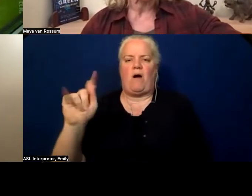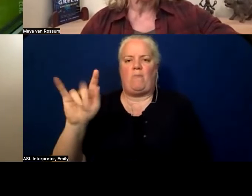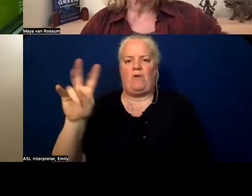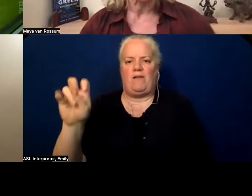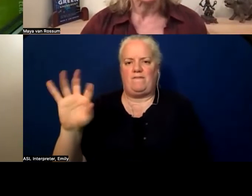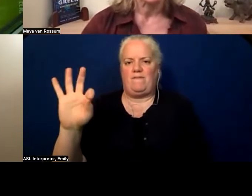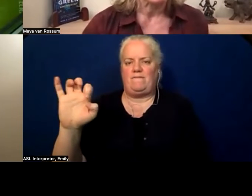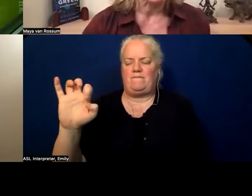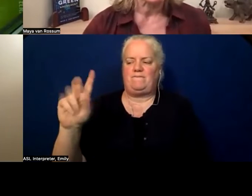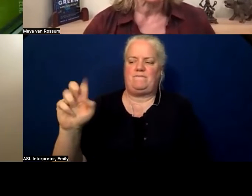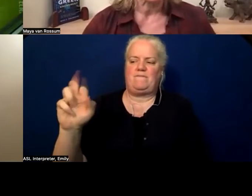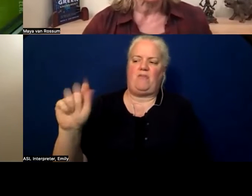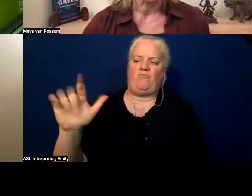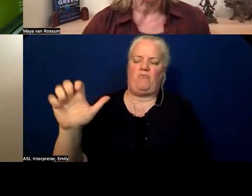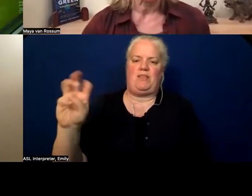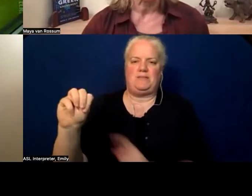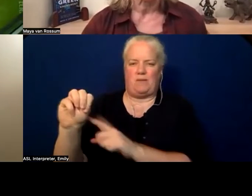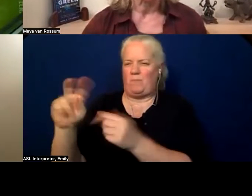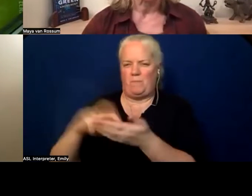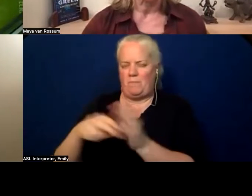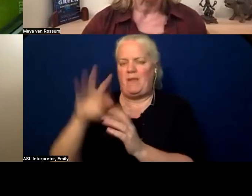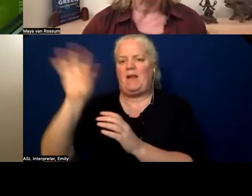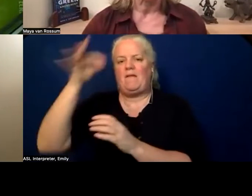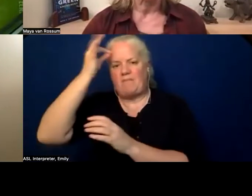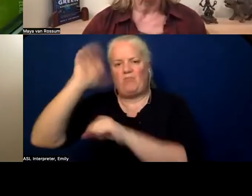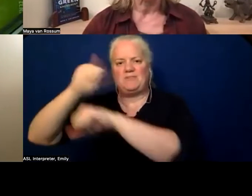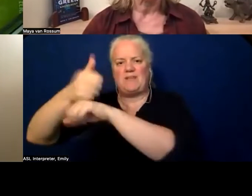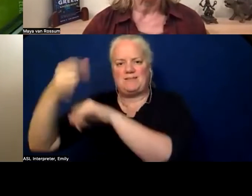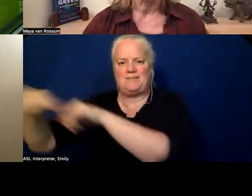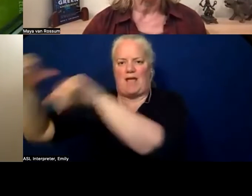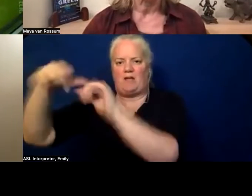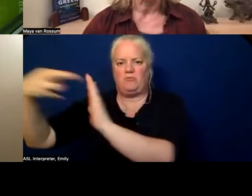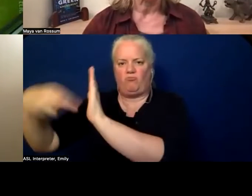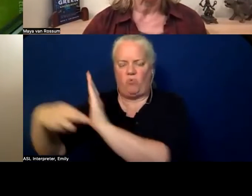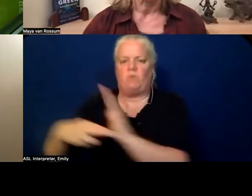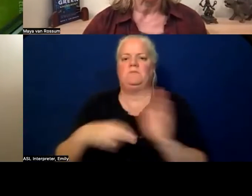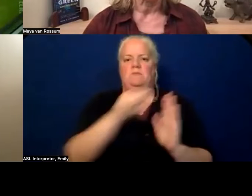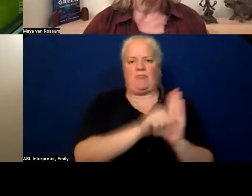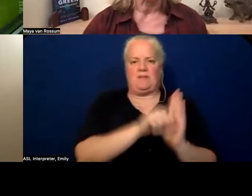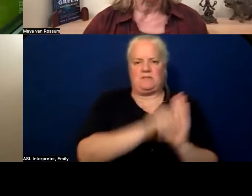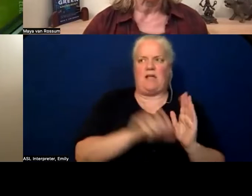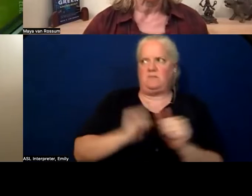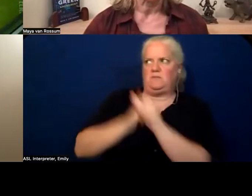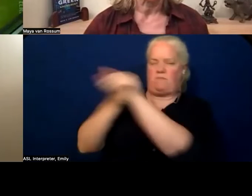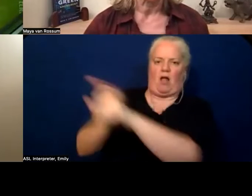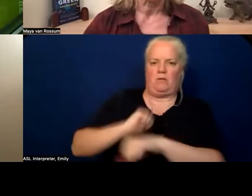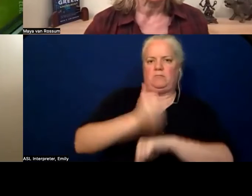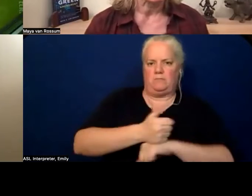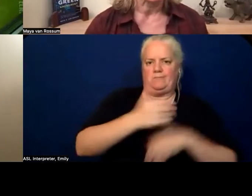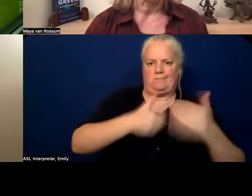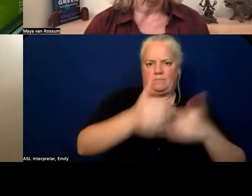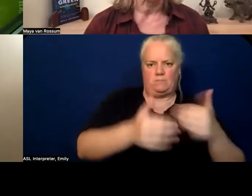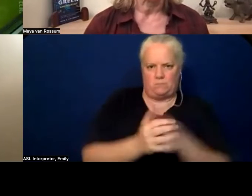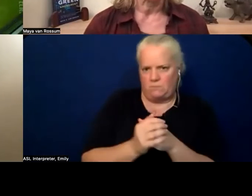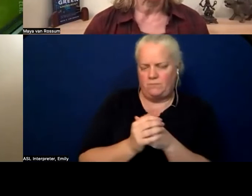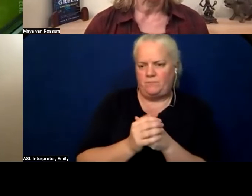the federal government sets standards and the state implements them. But it's pretty clear for very many standards, particularly in the